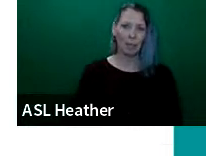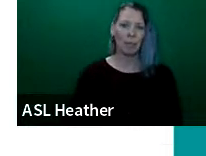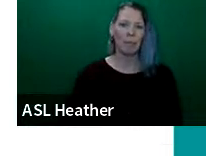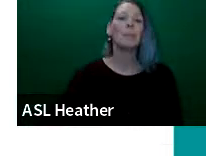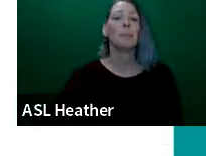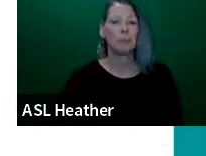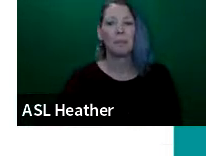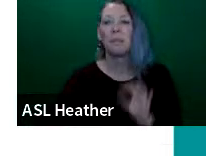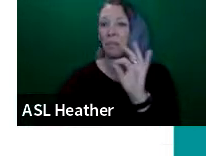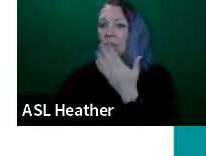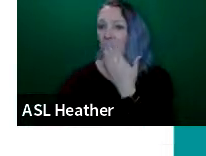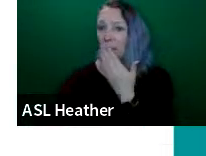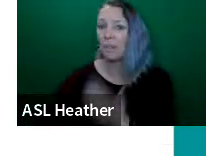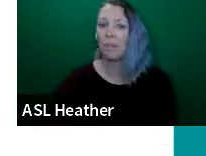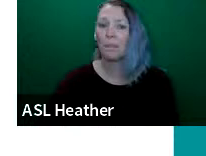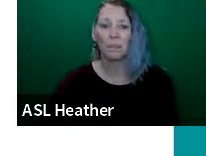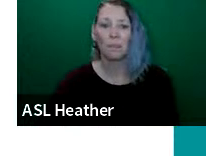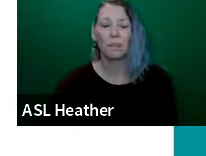Thank you.